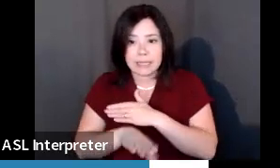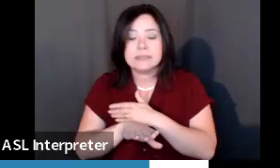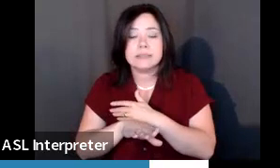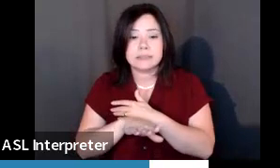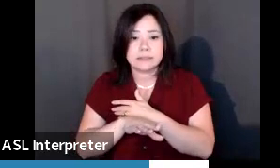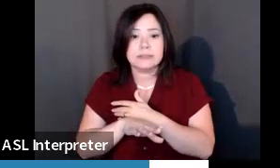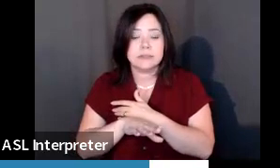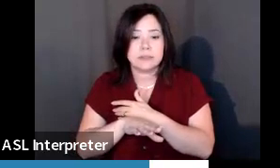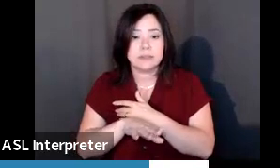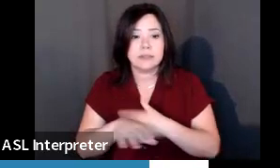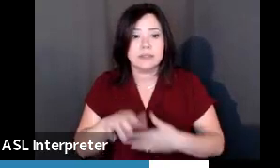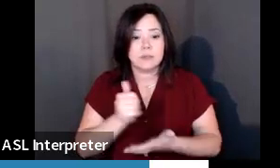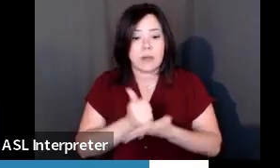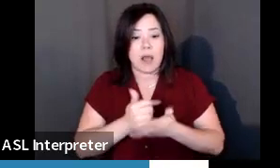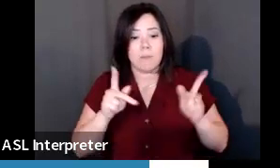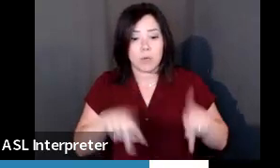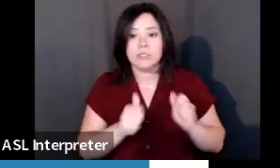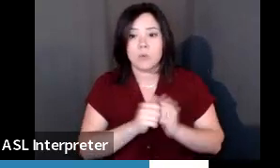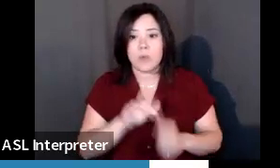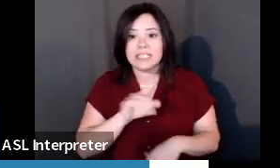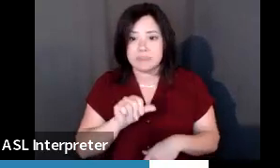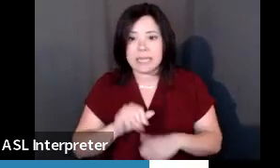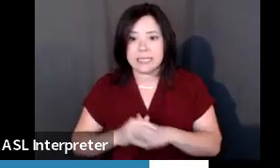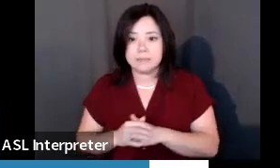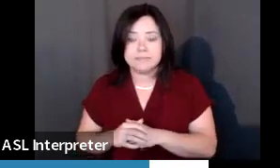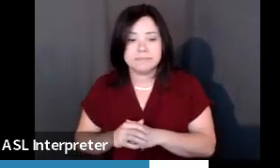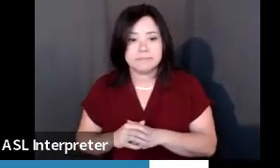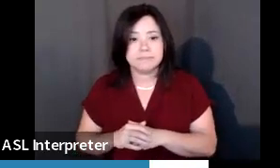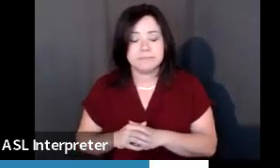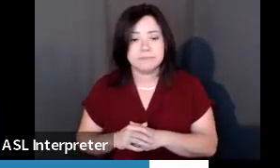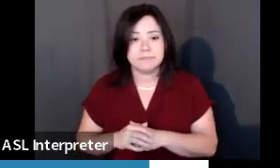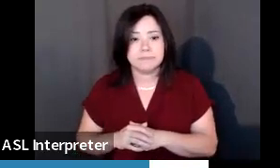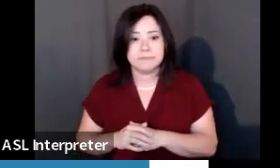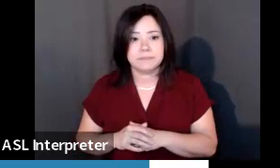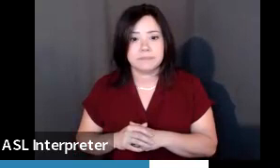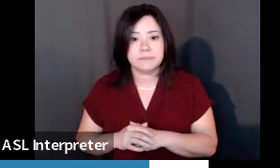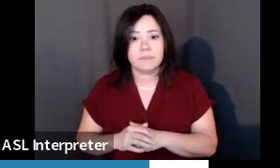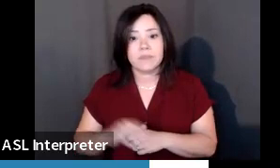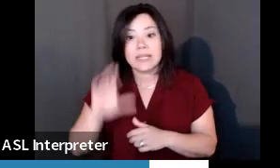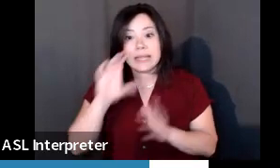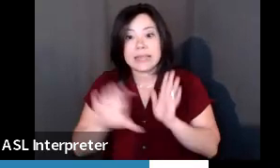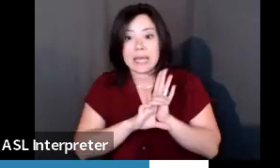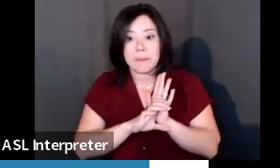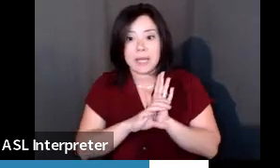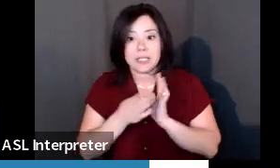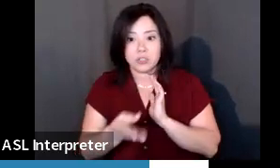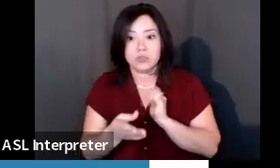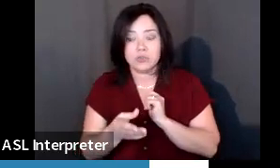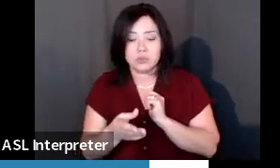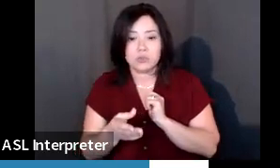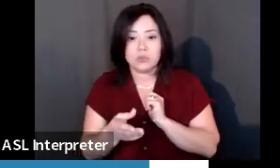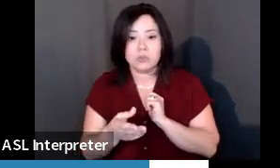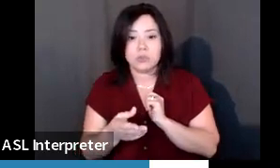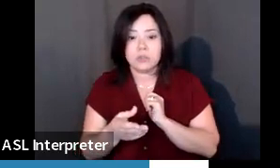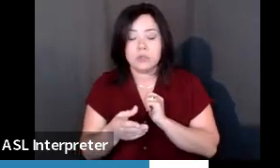devices can not only help the person with a disability, but also the caregiver. And then the image on this slide is